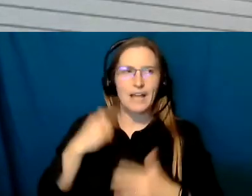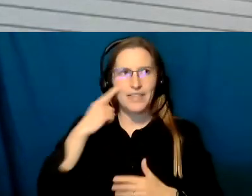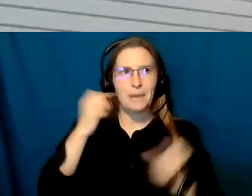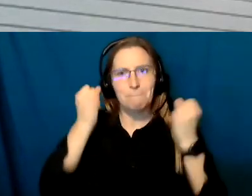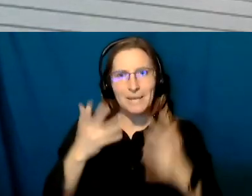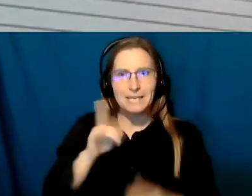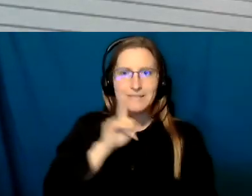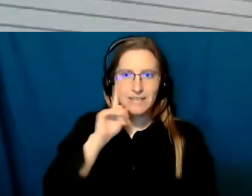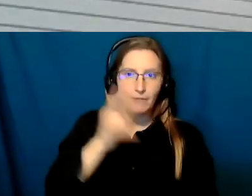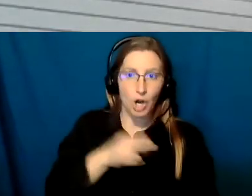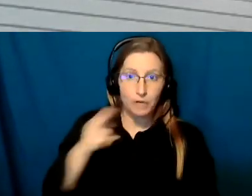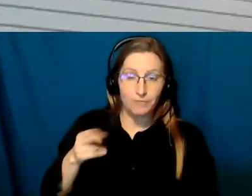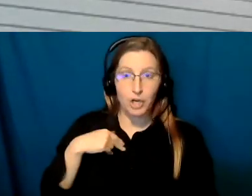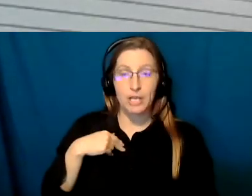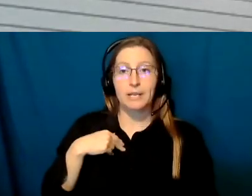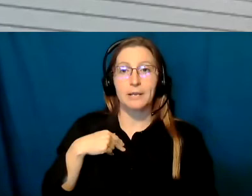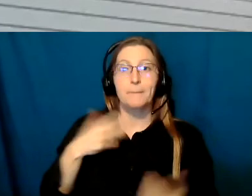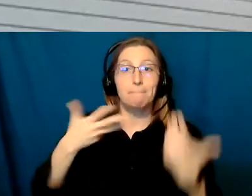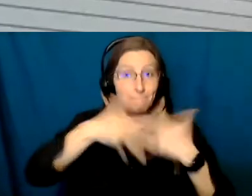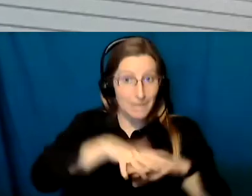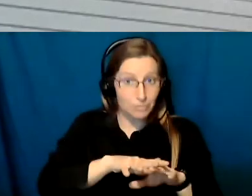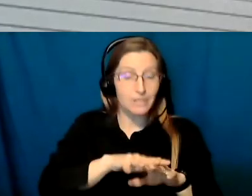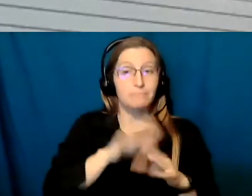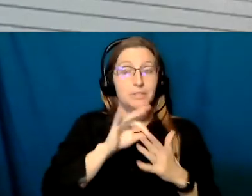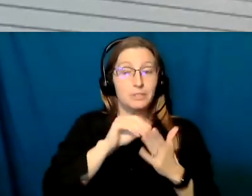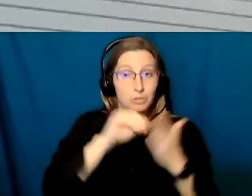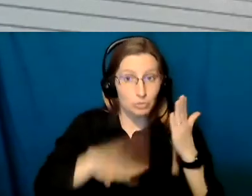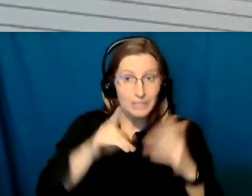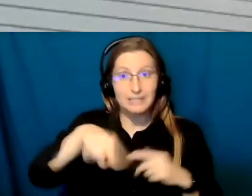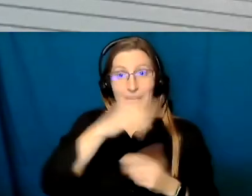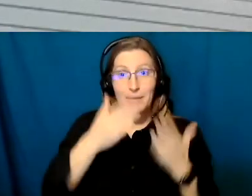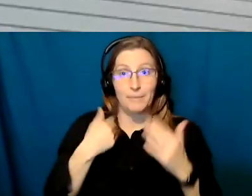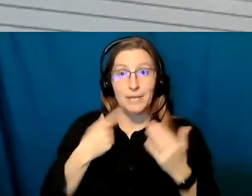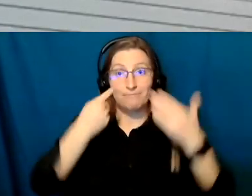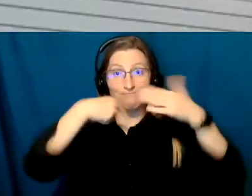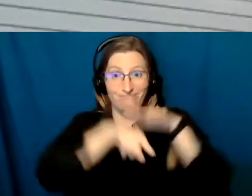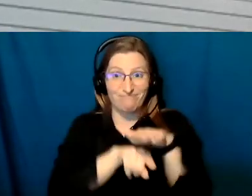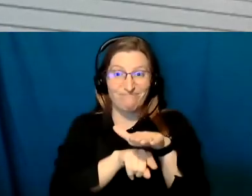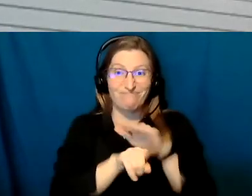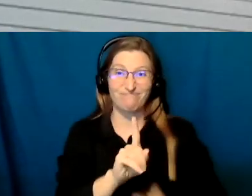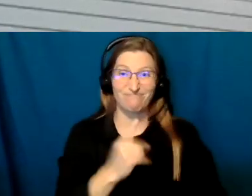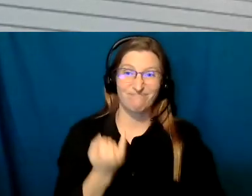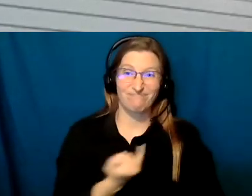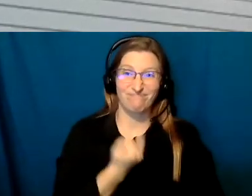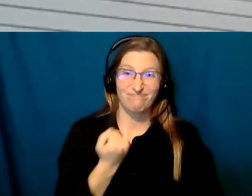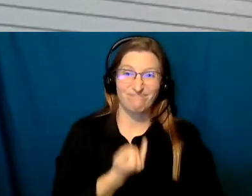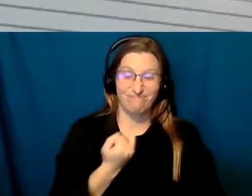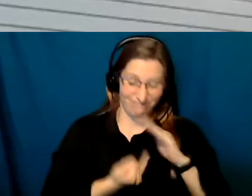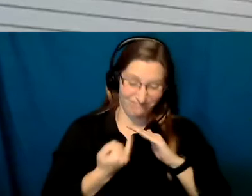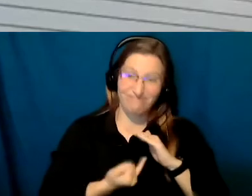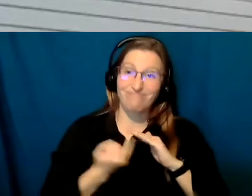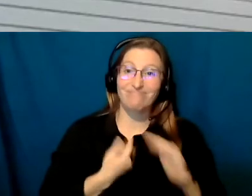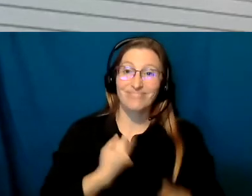that are in mainstream settings, most of the time they might be the only DHH student in that